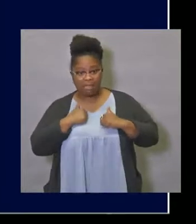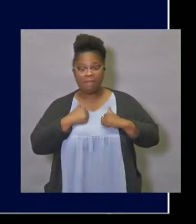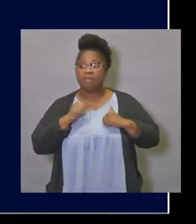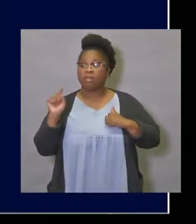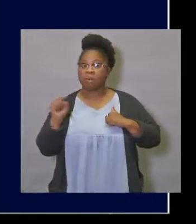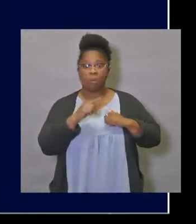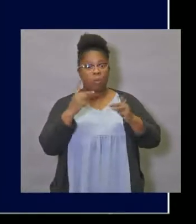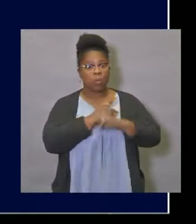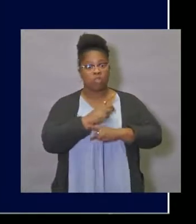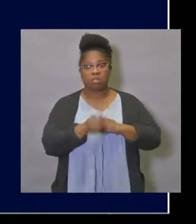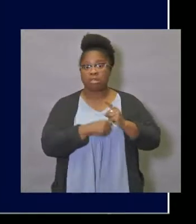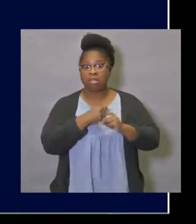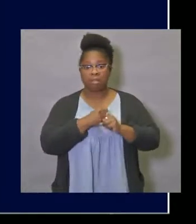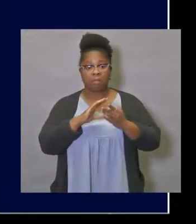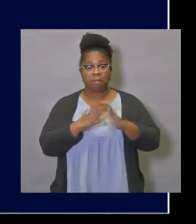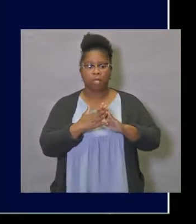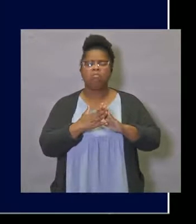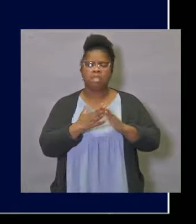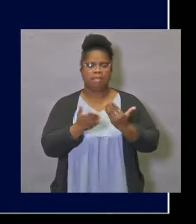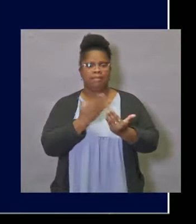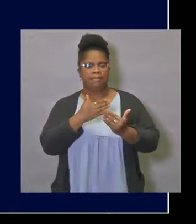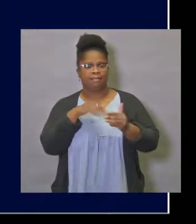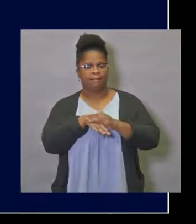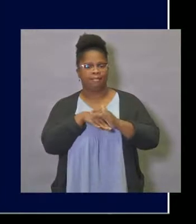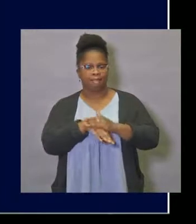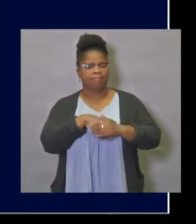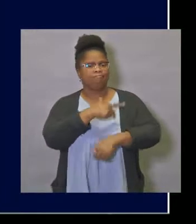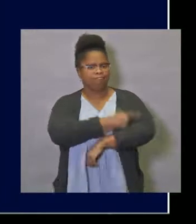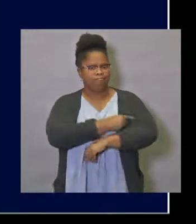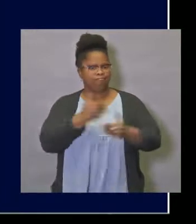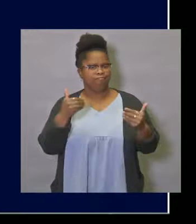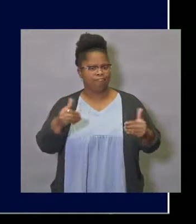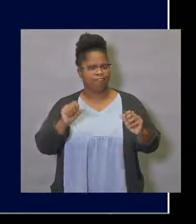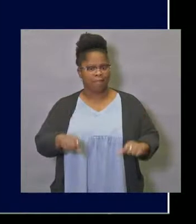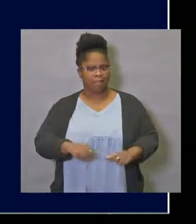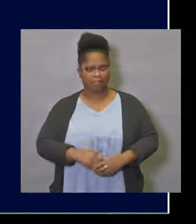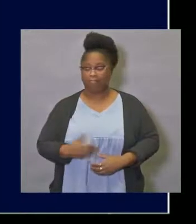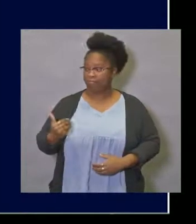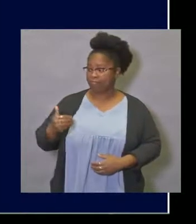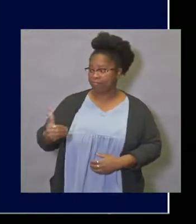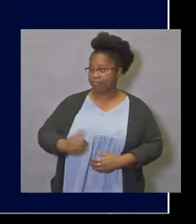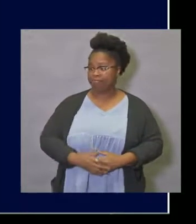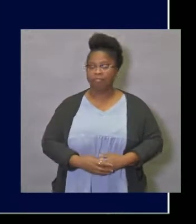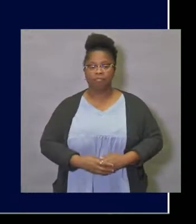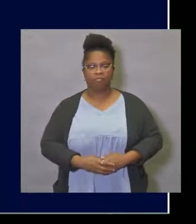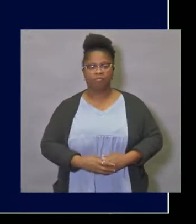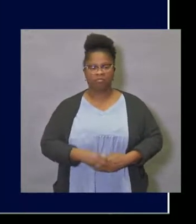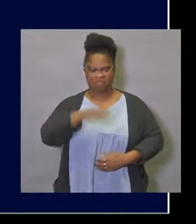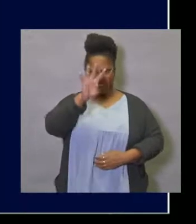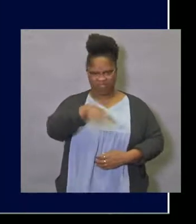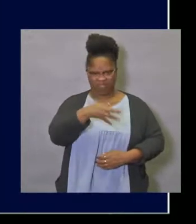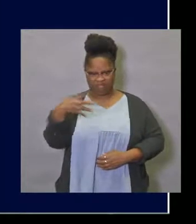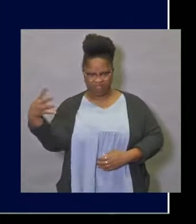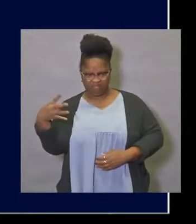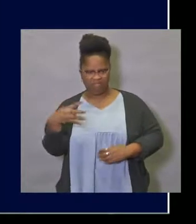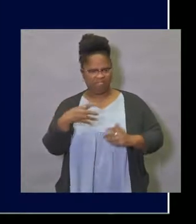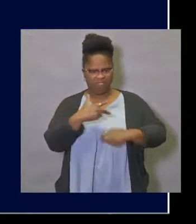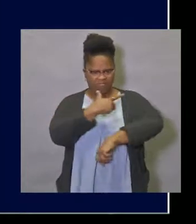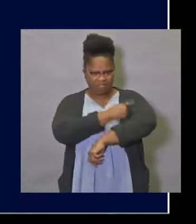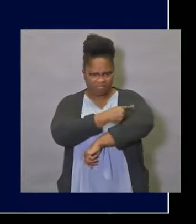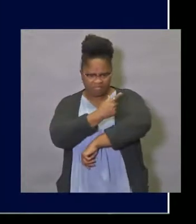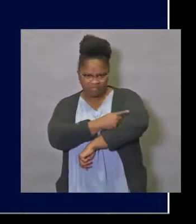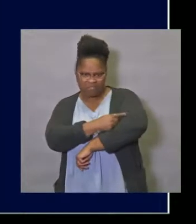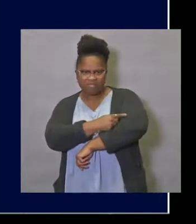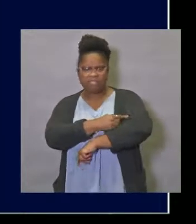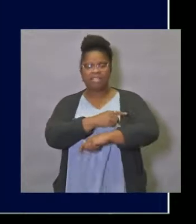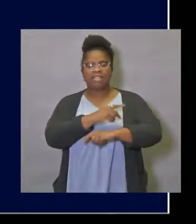to the vaccine. Next slide. This table shows the summary of the weekly distribution of COVID-19 vaccines by